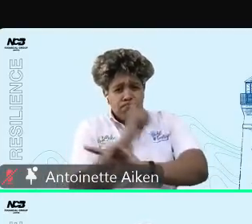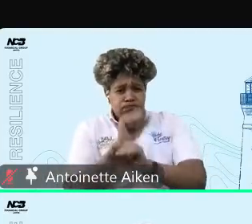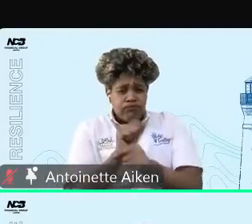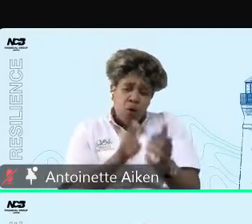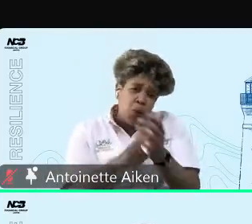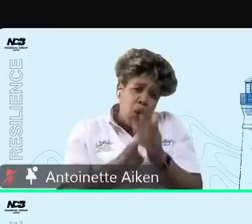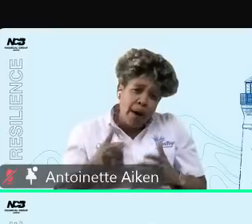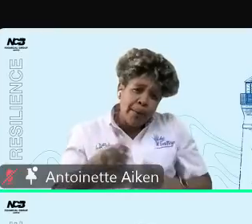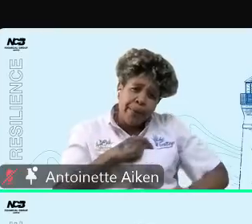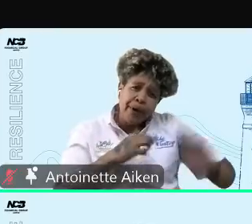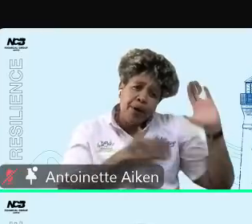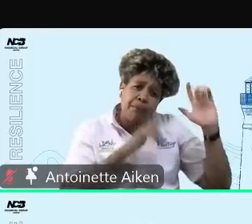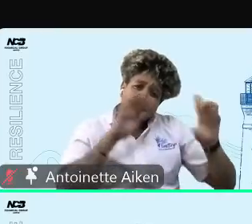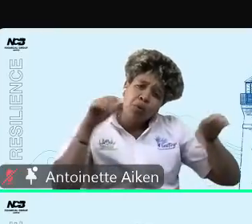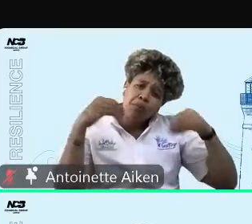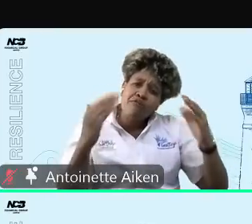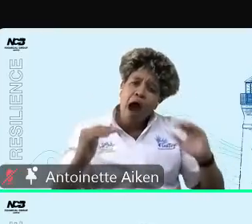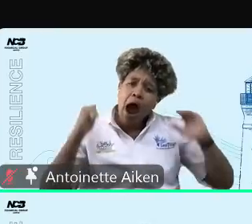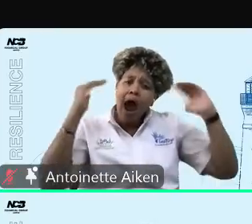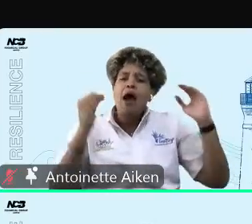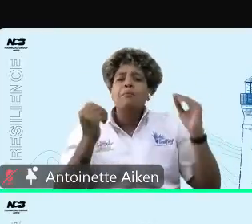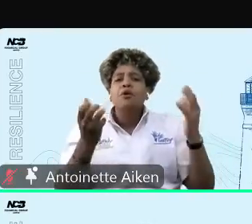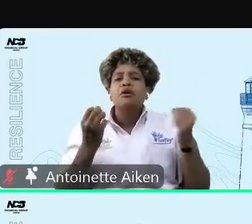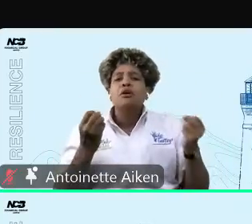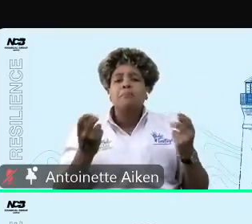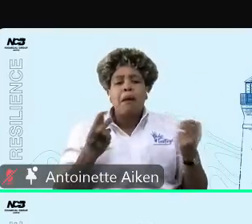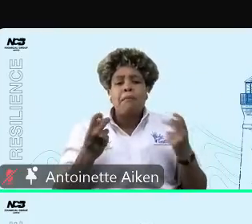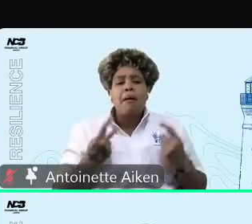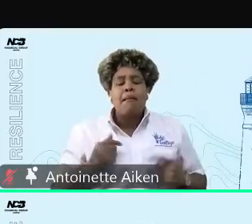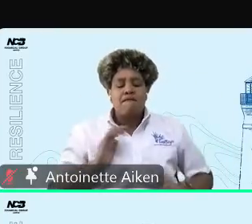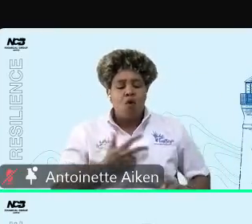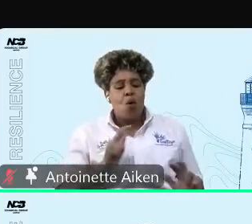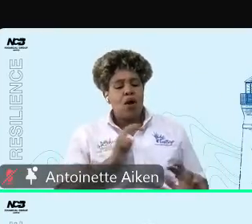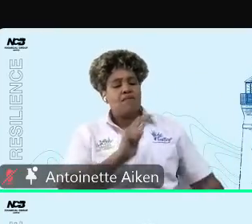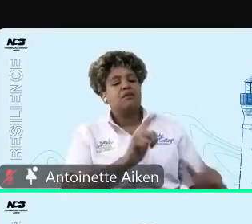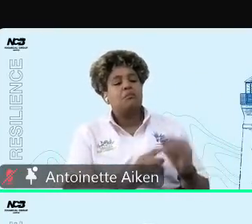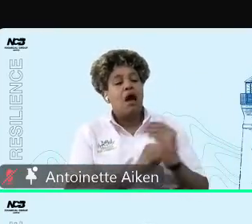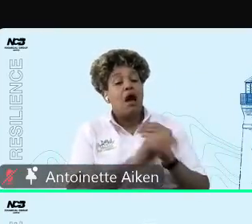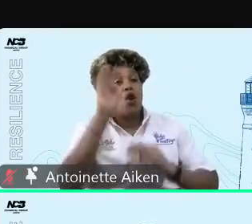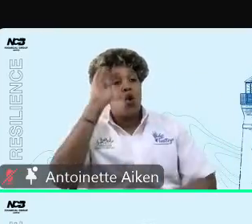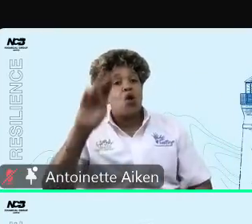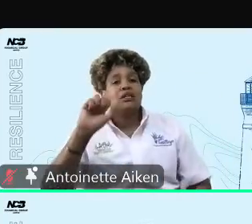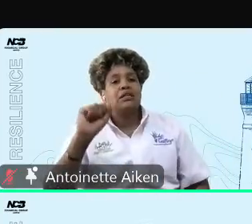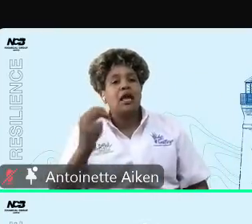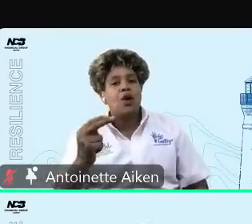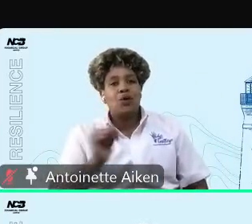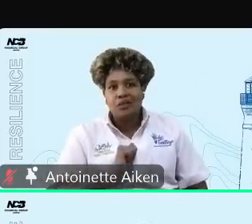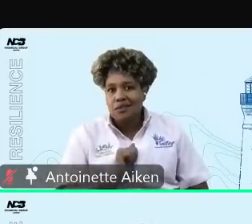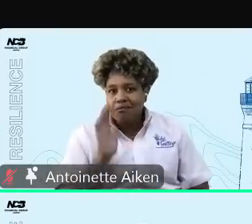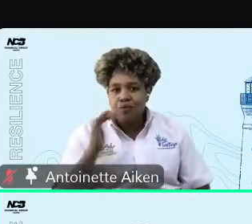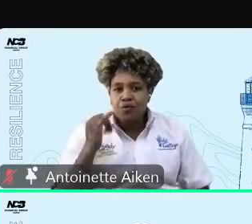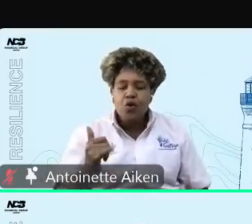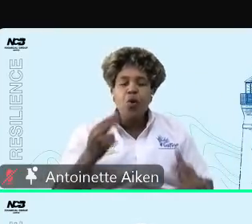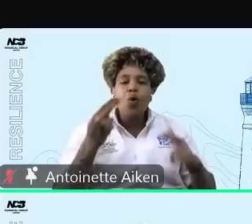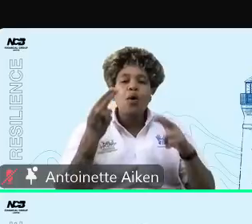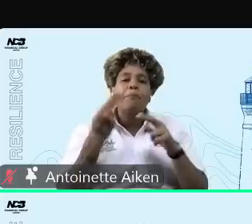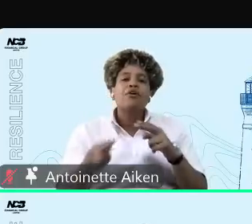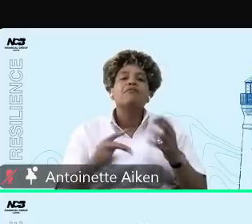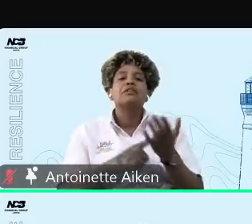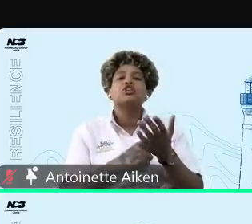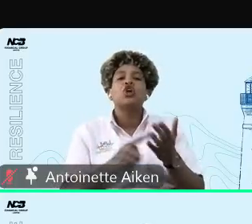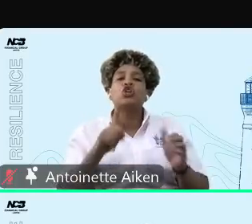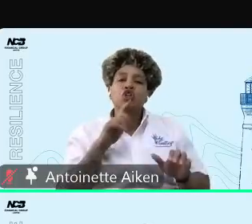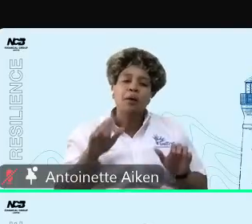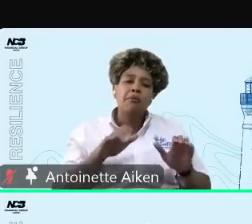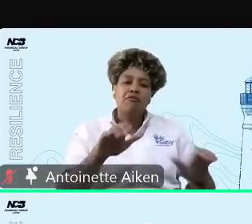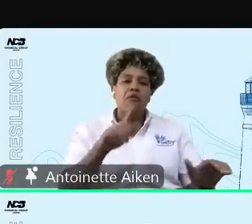we're committed to providing higher returns to our investors and all stakeholders. I will now briefly discuss the